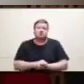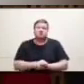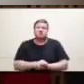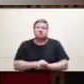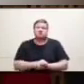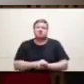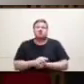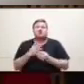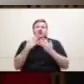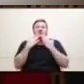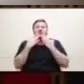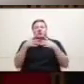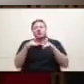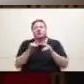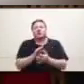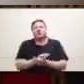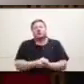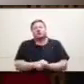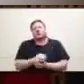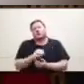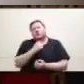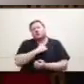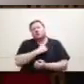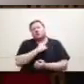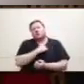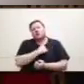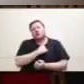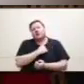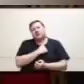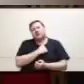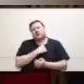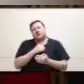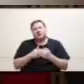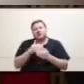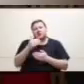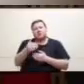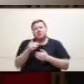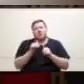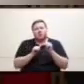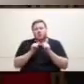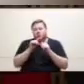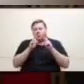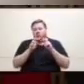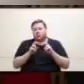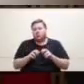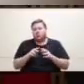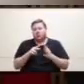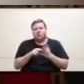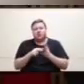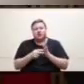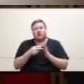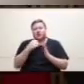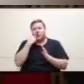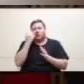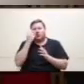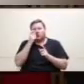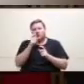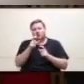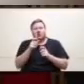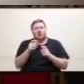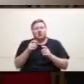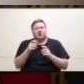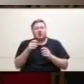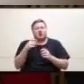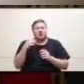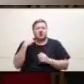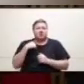Thank you, Chair. Mine is on the post-audit plan. I also want to check with the municipality if they do have